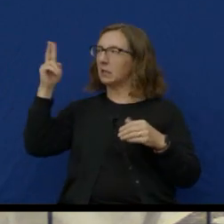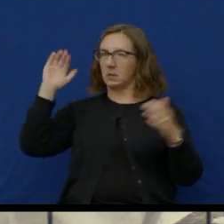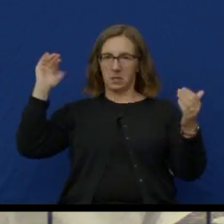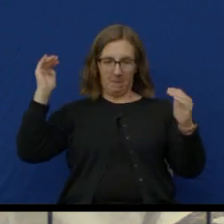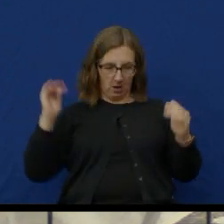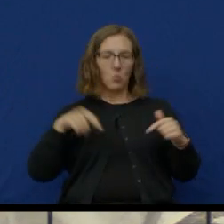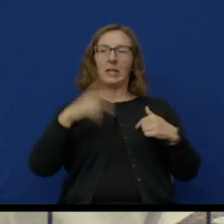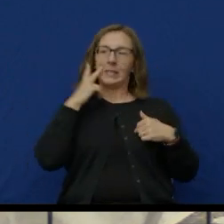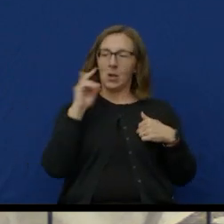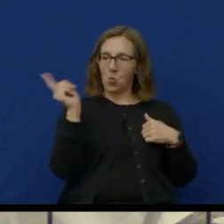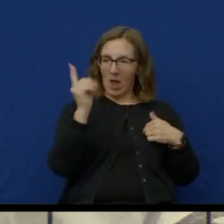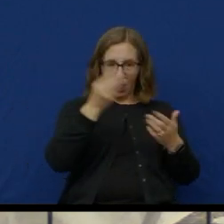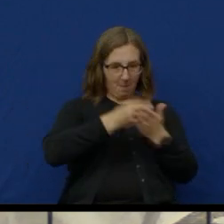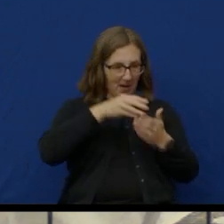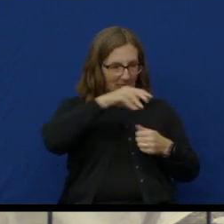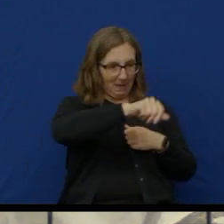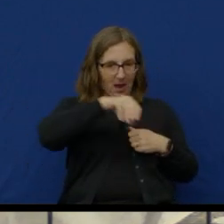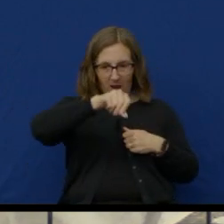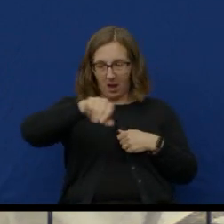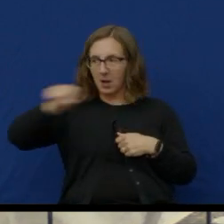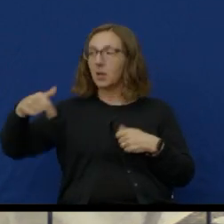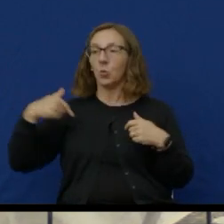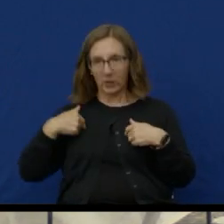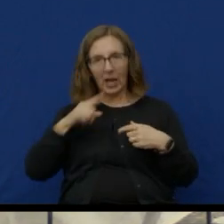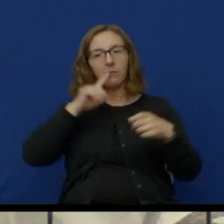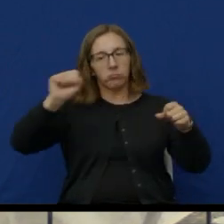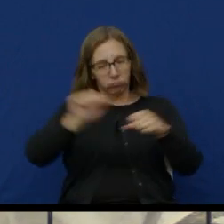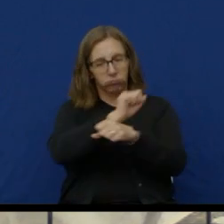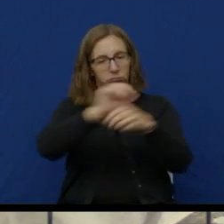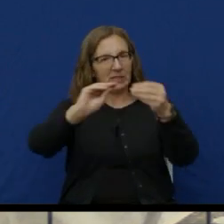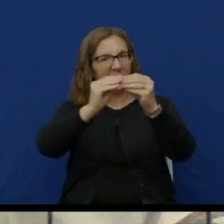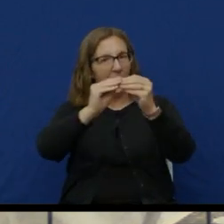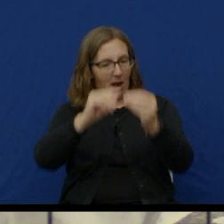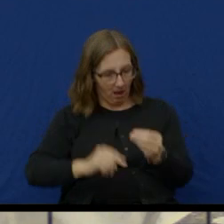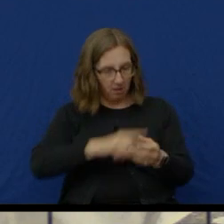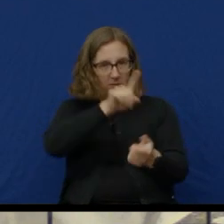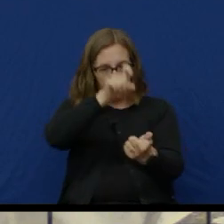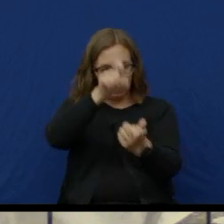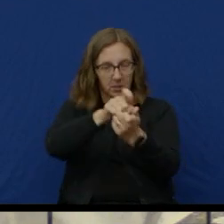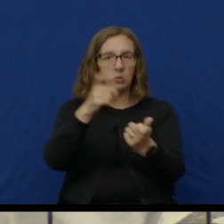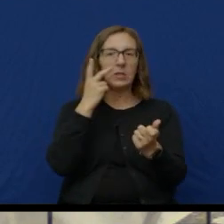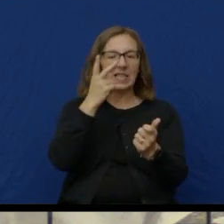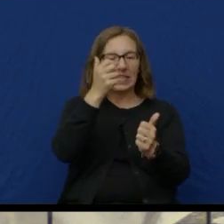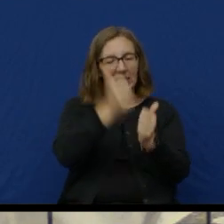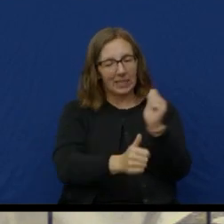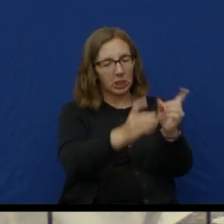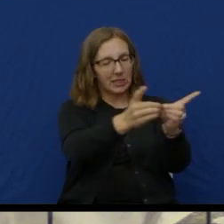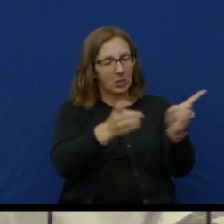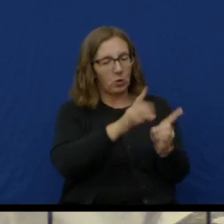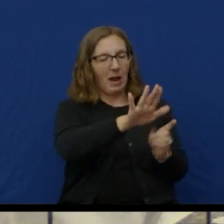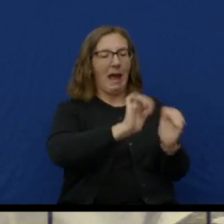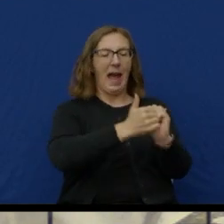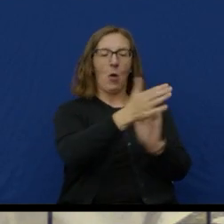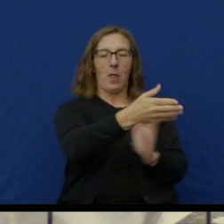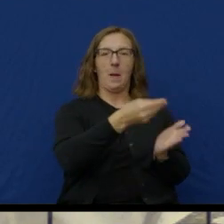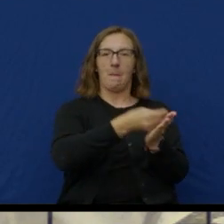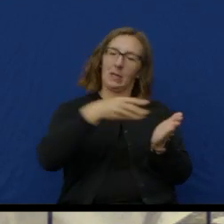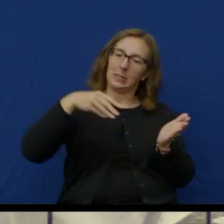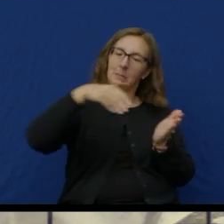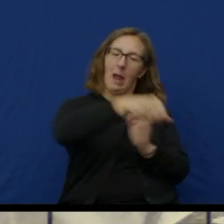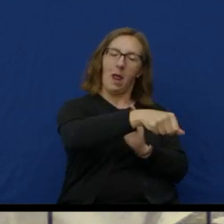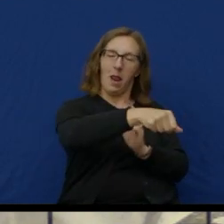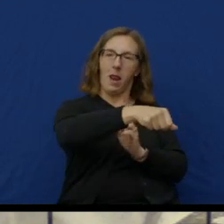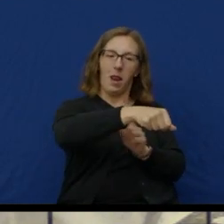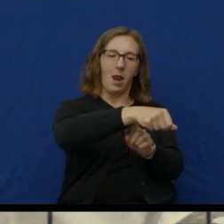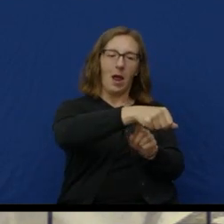going. And so we actually have empirical data that we take a look at spending patterns of districts of what they have spent money on to